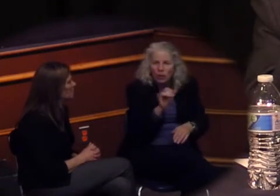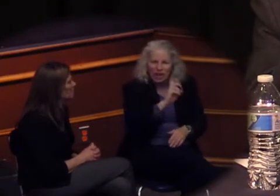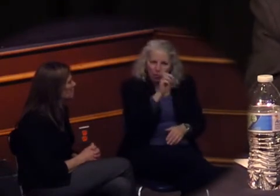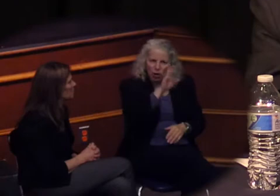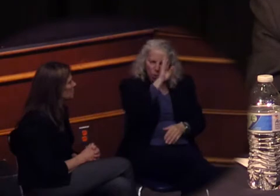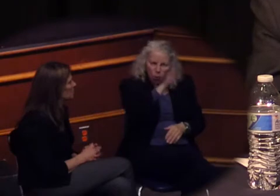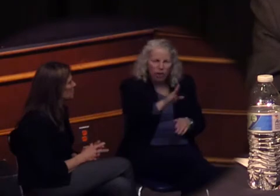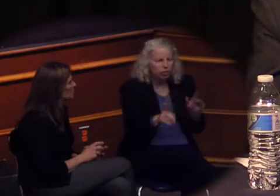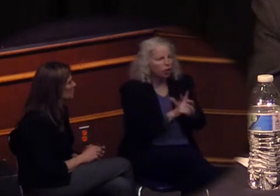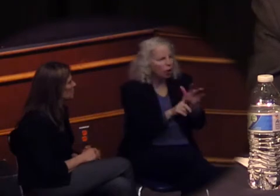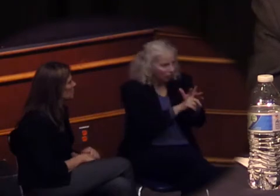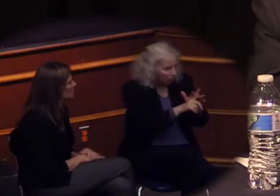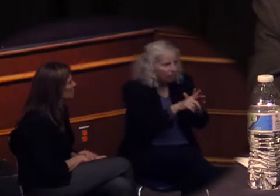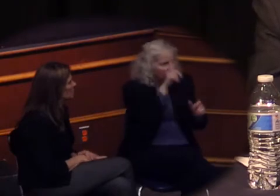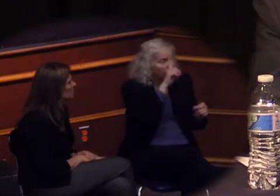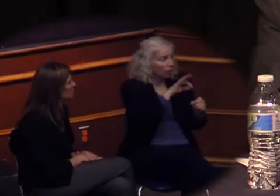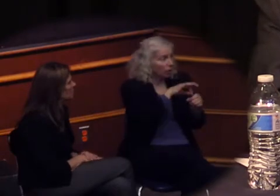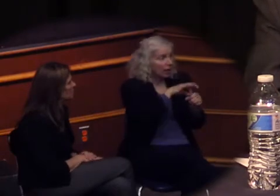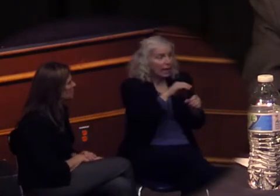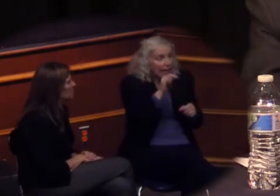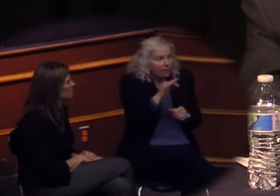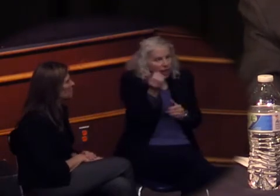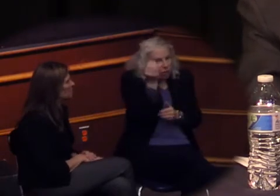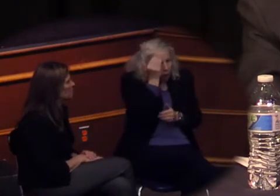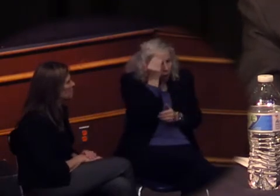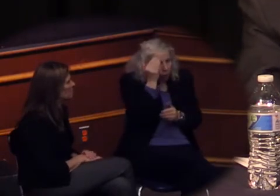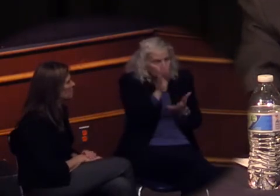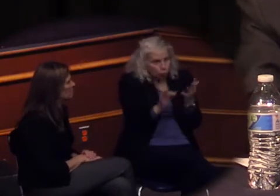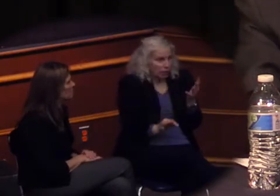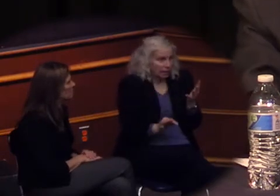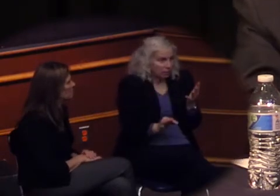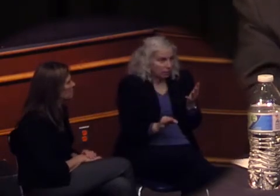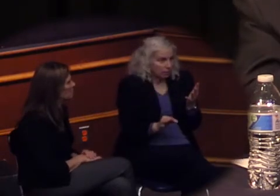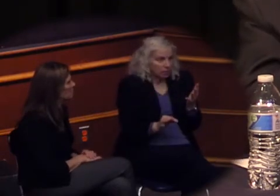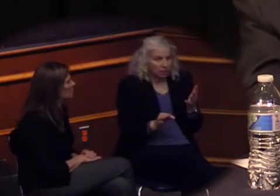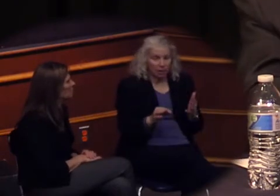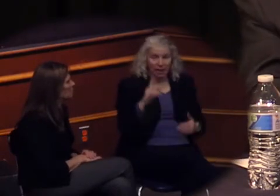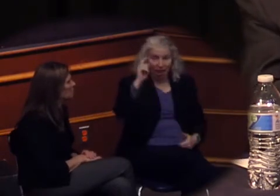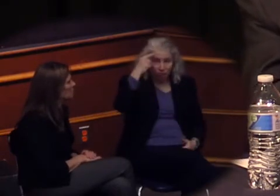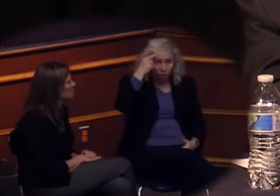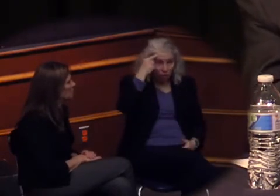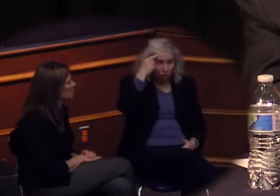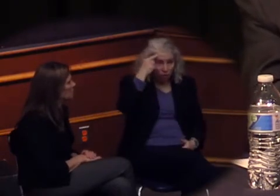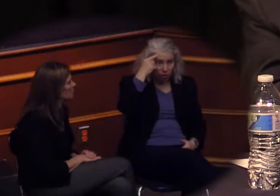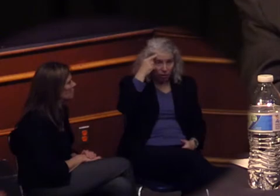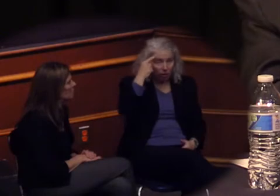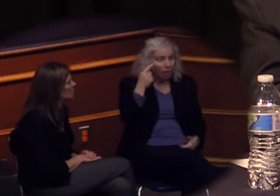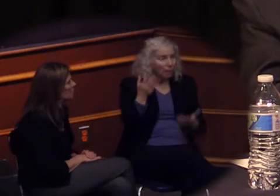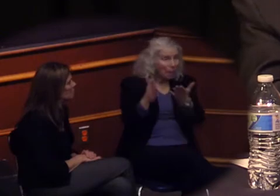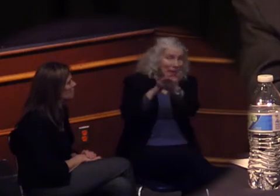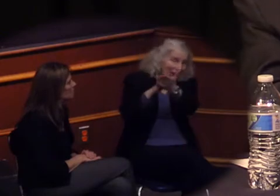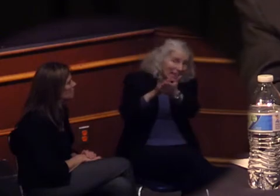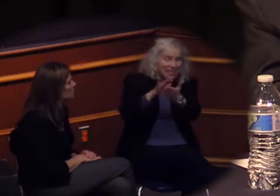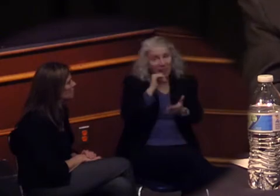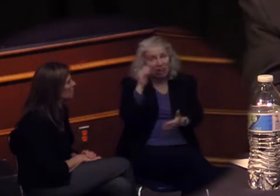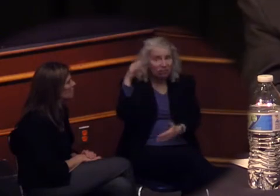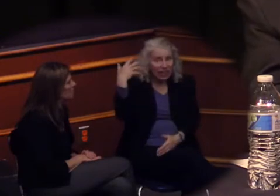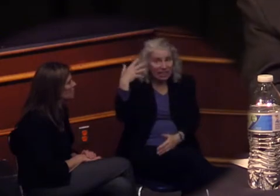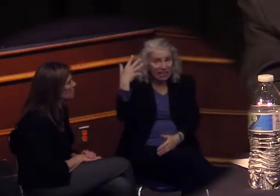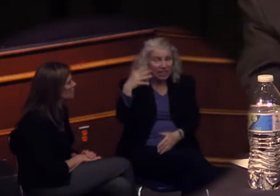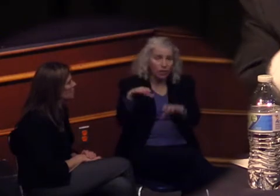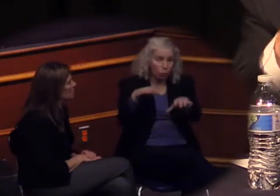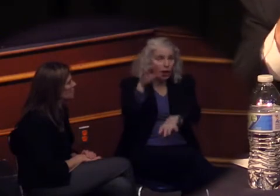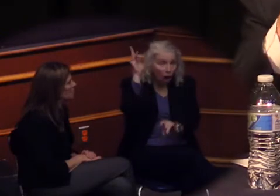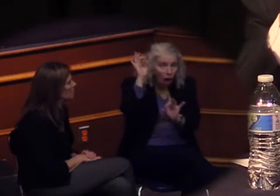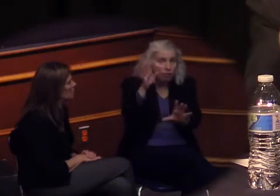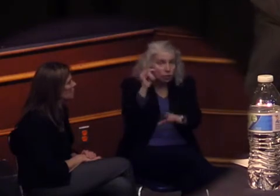informed about the choice in this election, which I sum up as a governor who's maybe nice, not crazy, and doing a